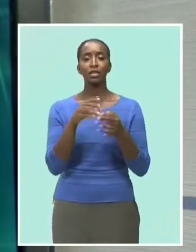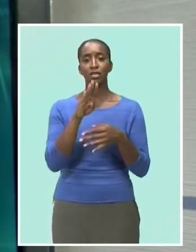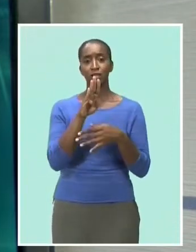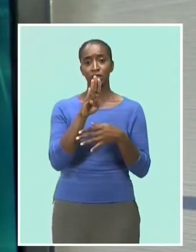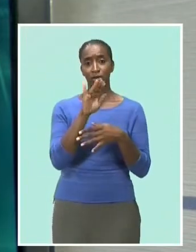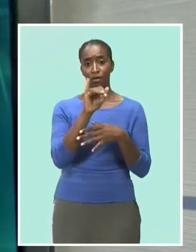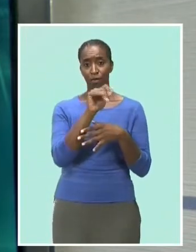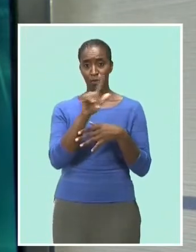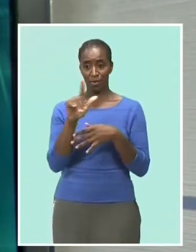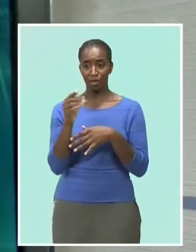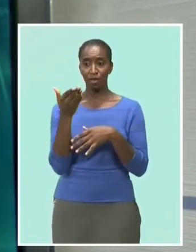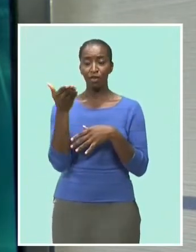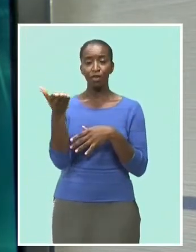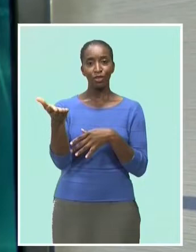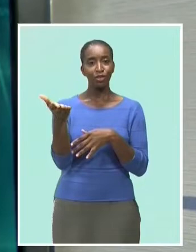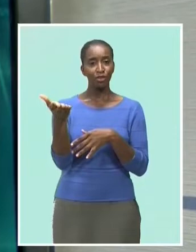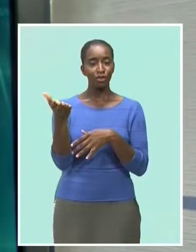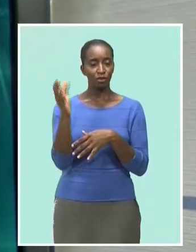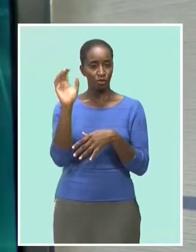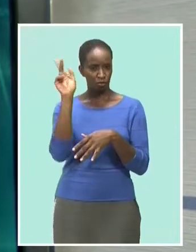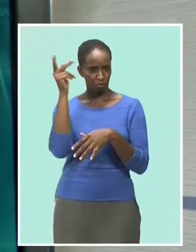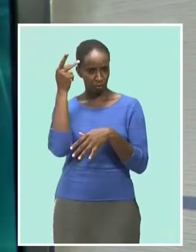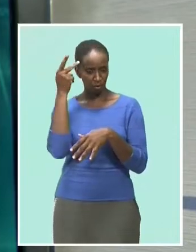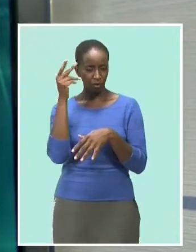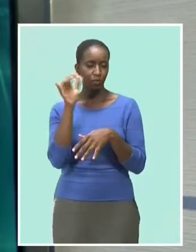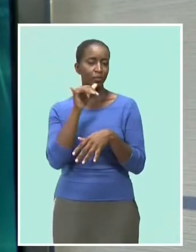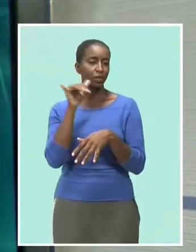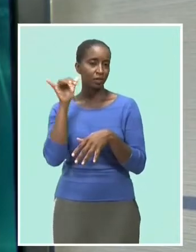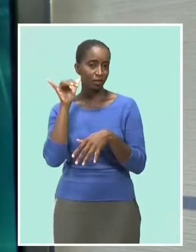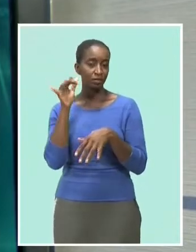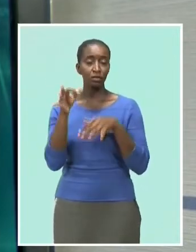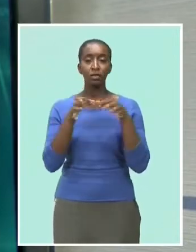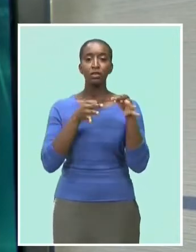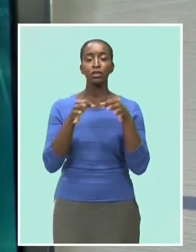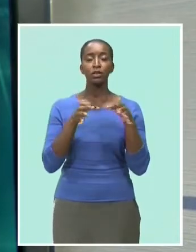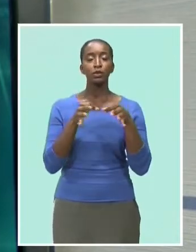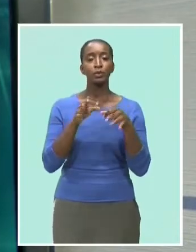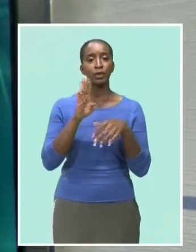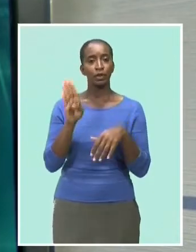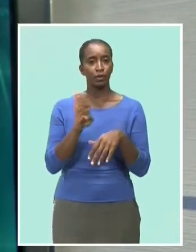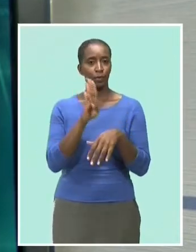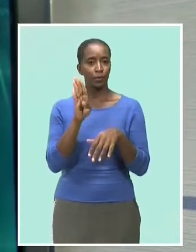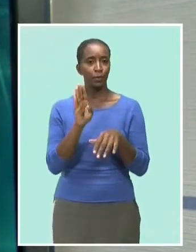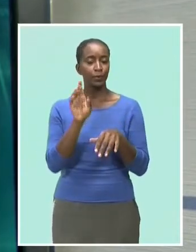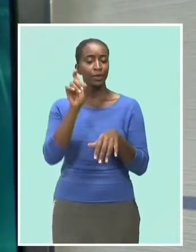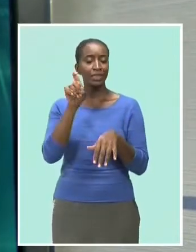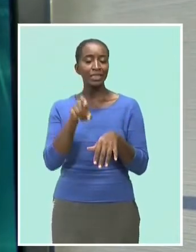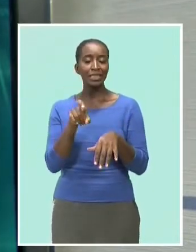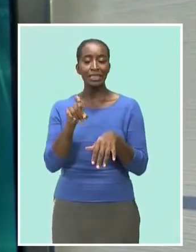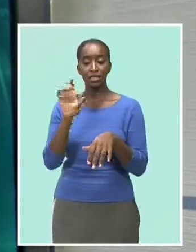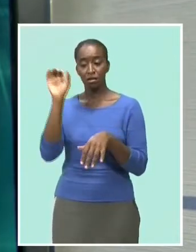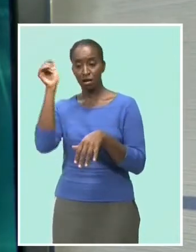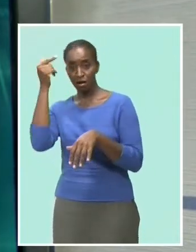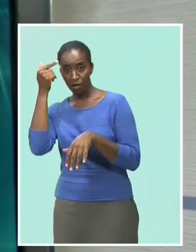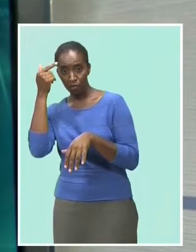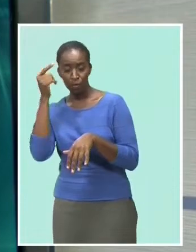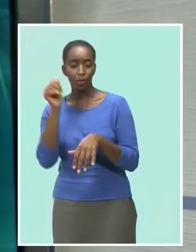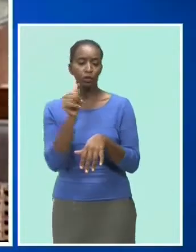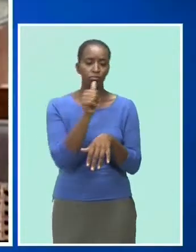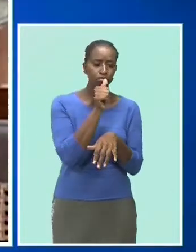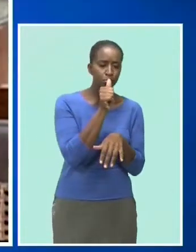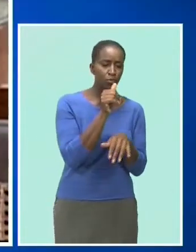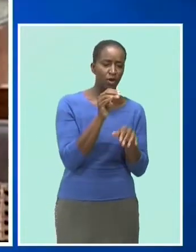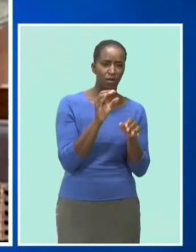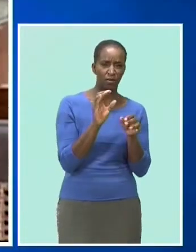says the only way the island will tackle the economic issues is to become efficient in both the public and private sectors.